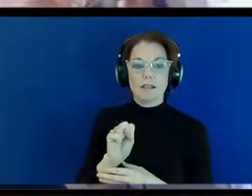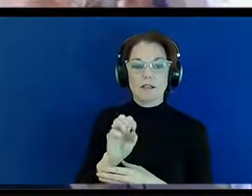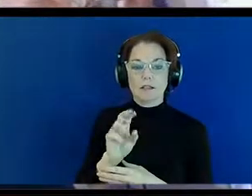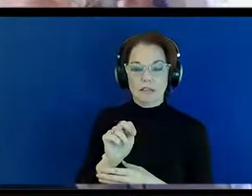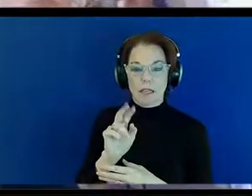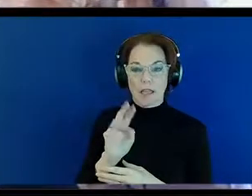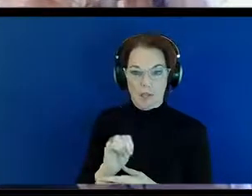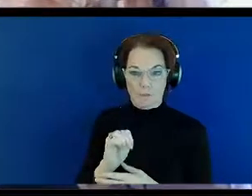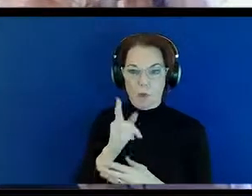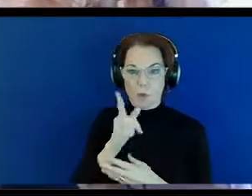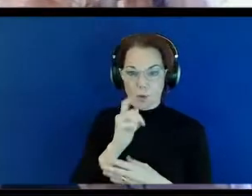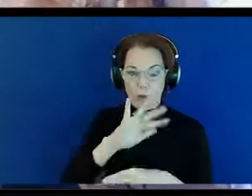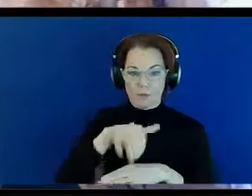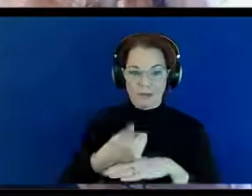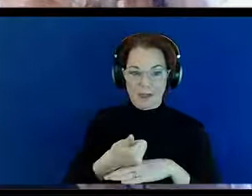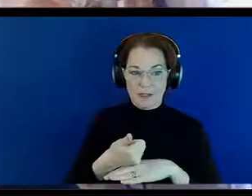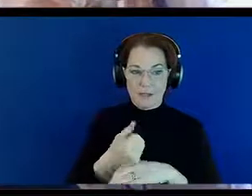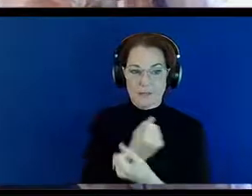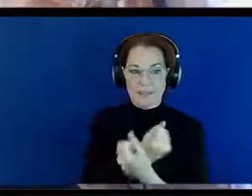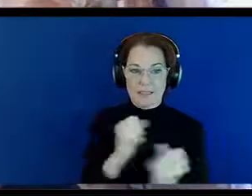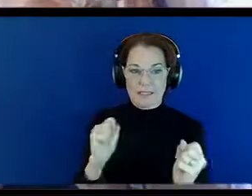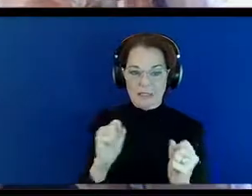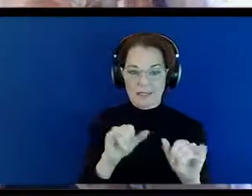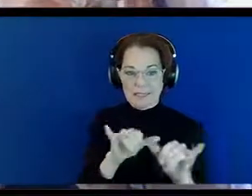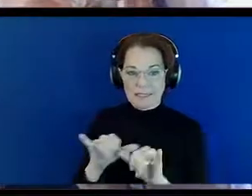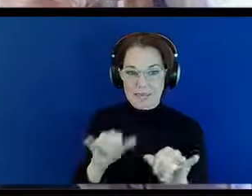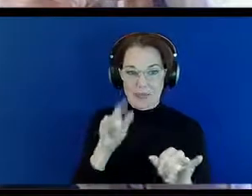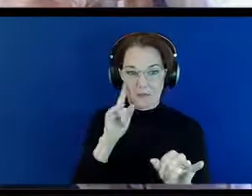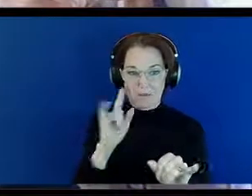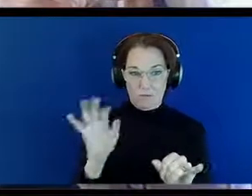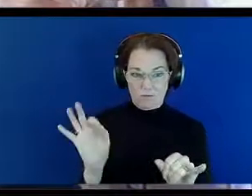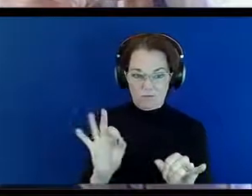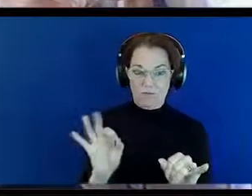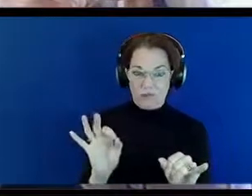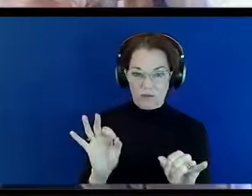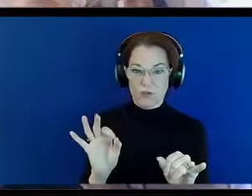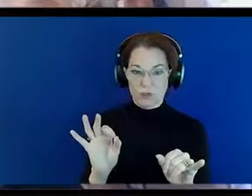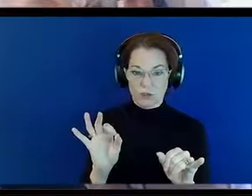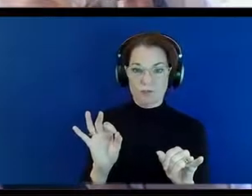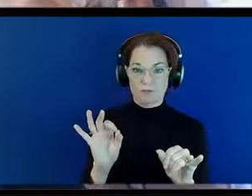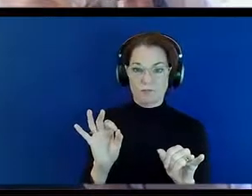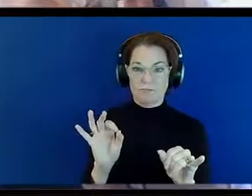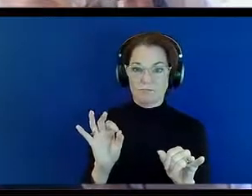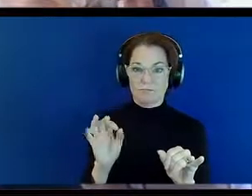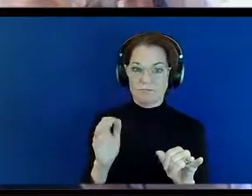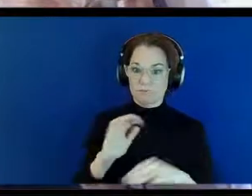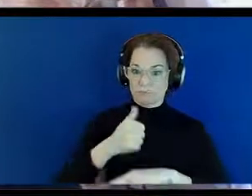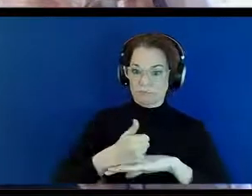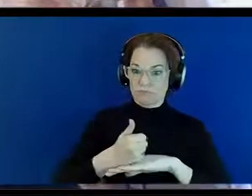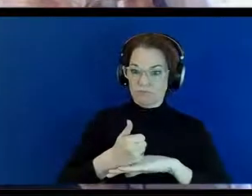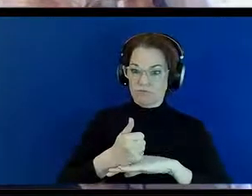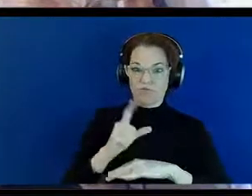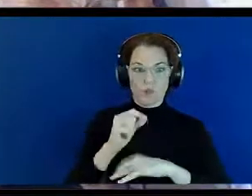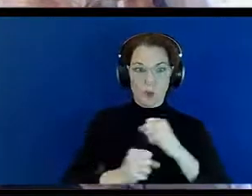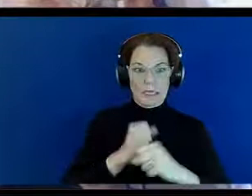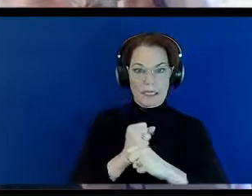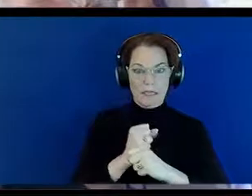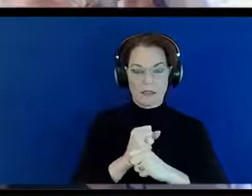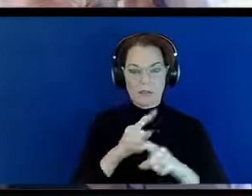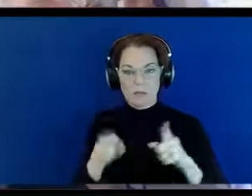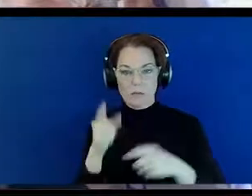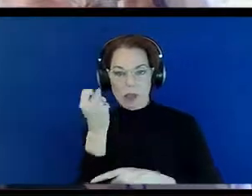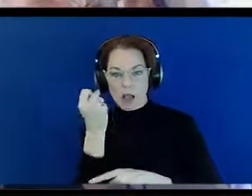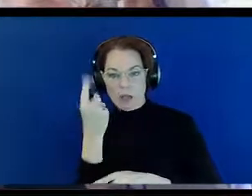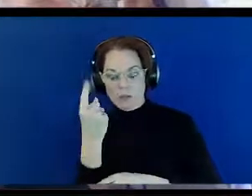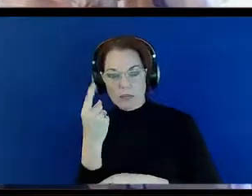that sets the safety standard for clothing storage units has been in existence for over 2 decades, very little has changed with the way these units